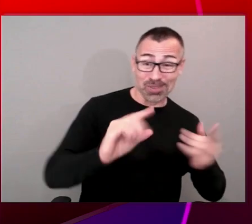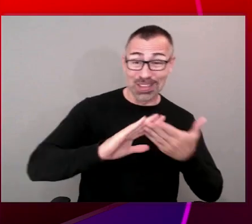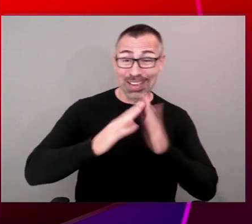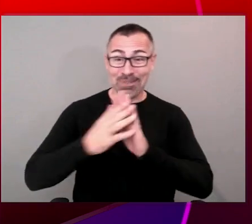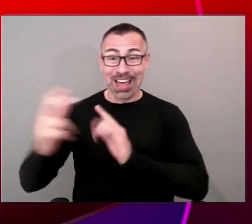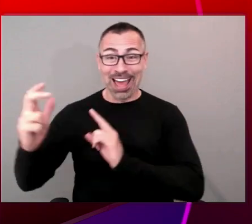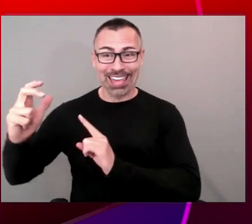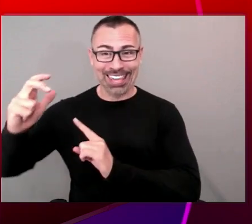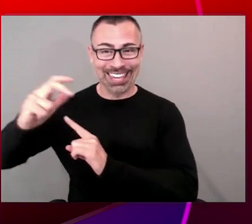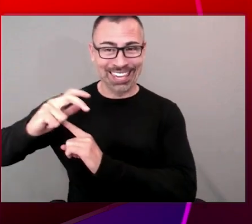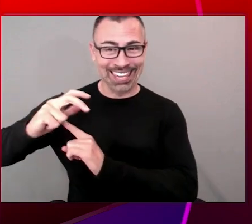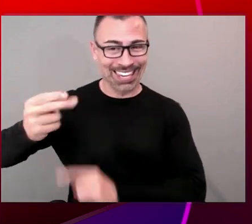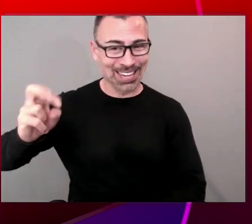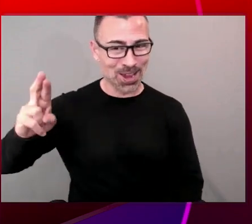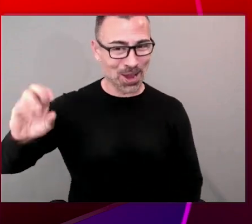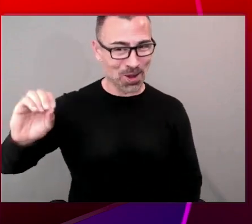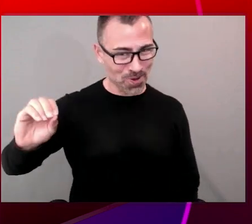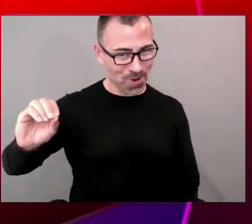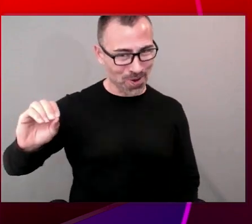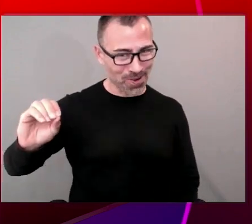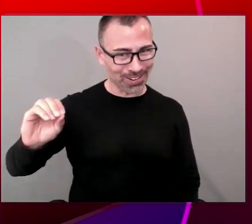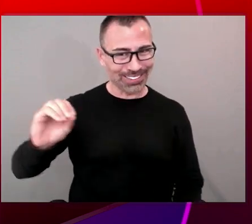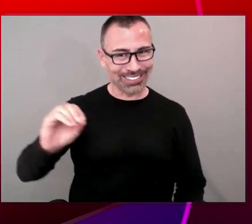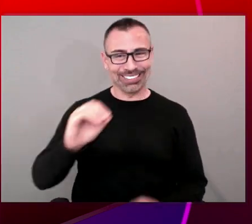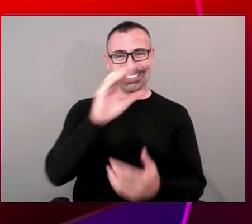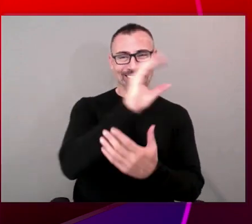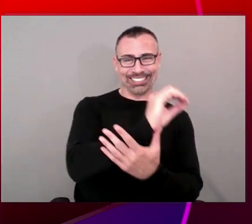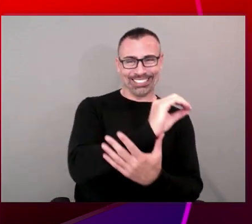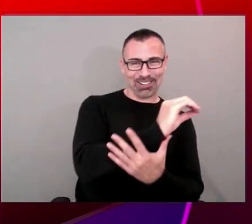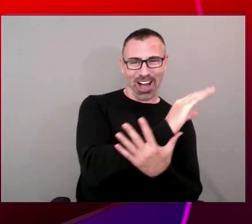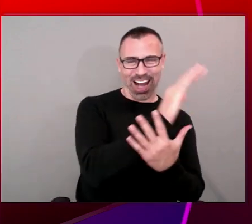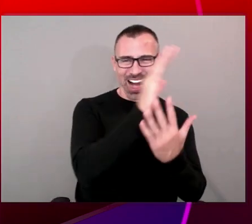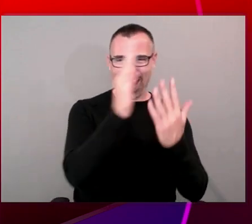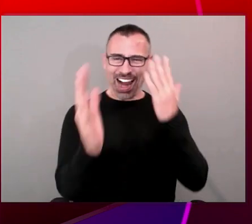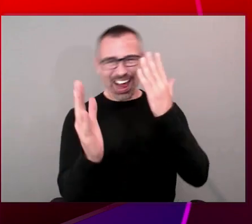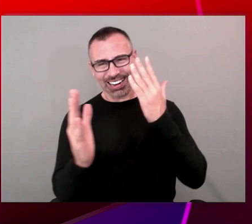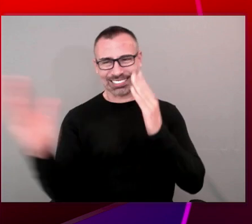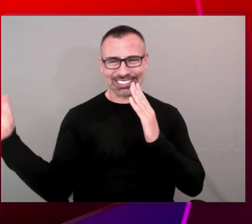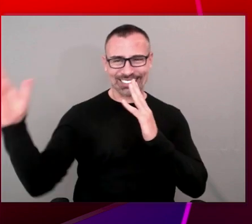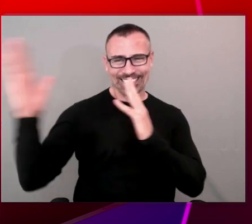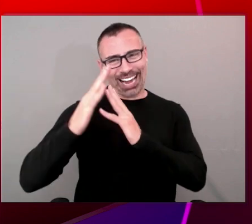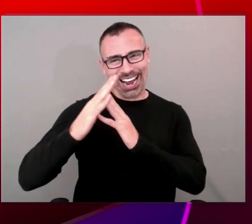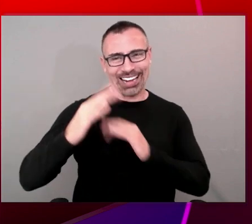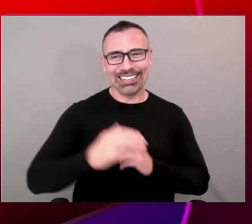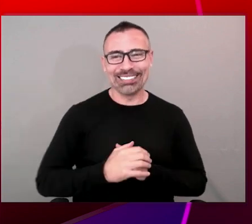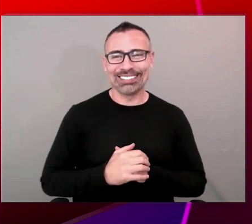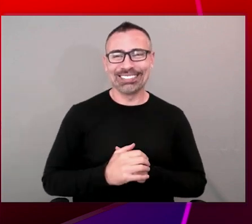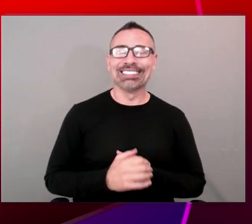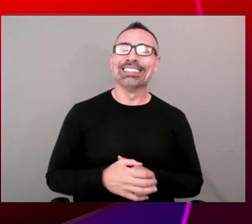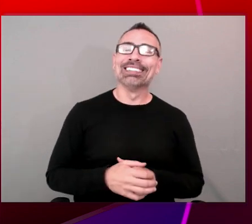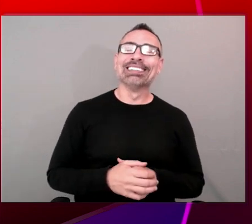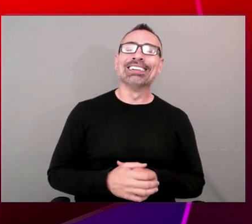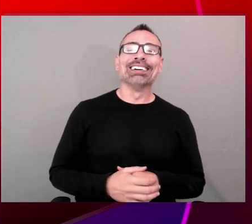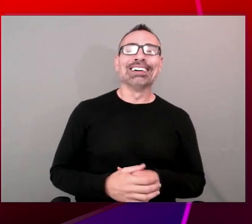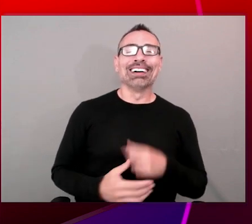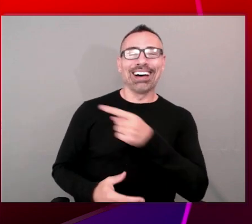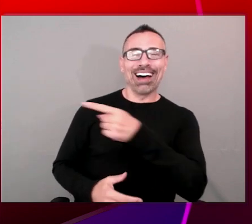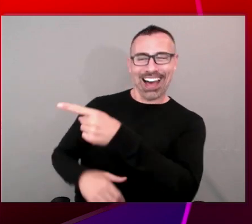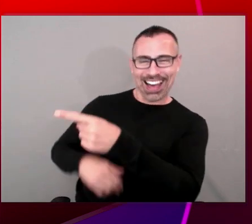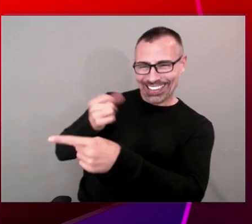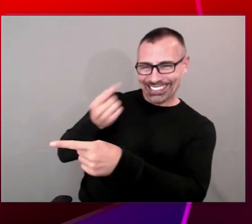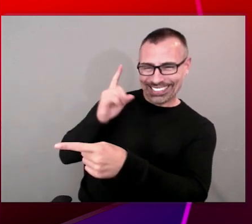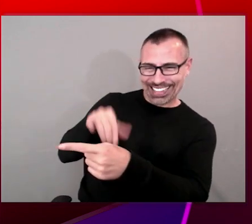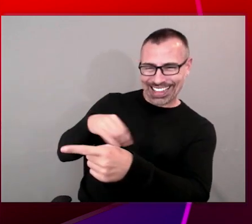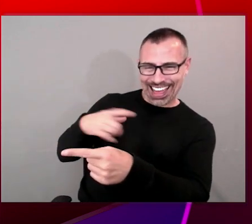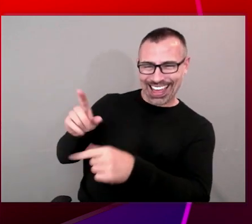there. Oh, wow. Okay. Oh, wow. Yeah. I Hey, actually appreciate that. Yeah. I'm Final gonna have session. to call a penalty. Throw a